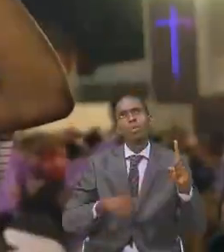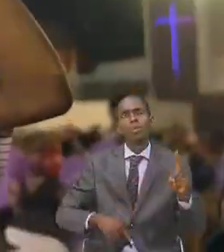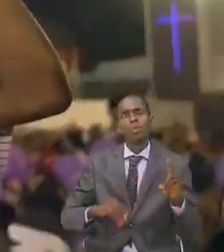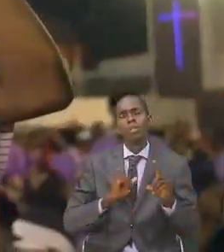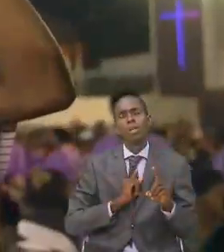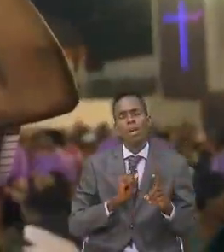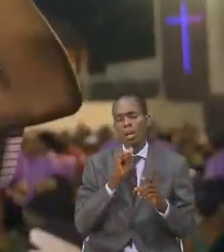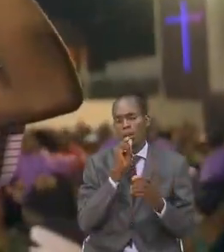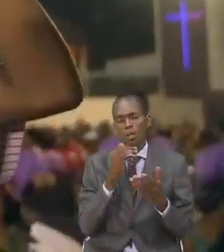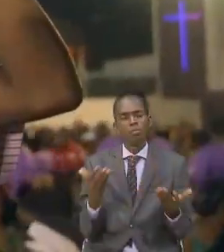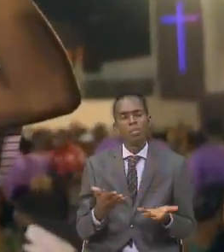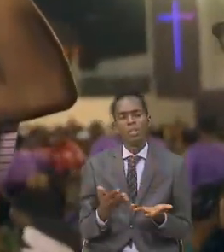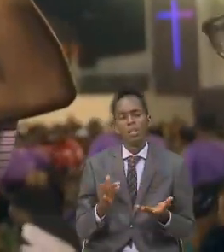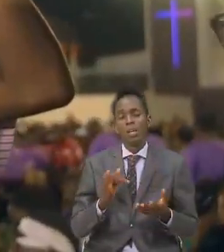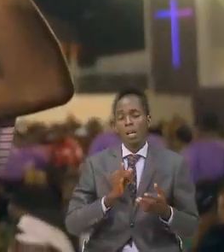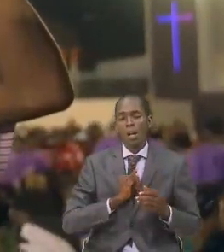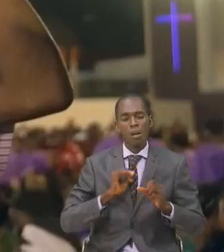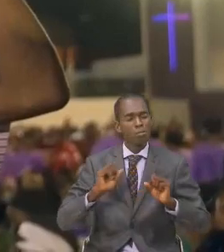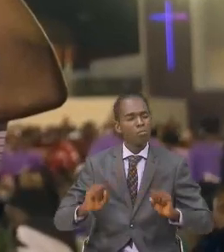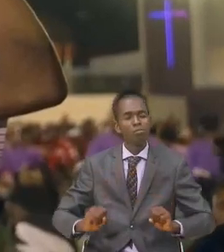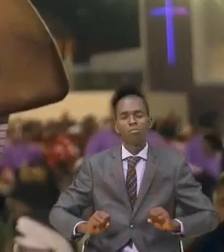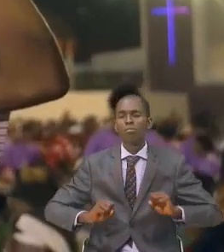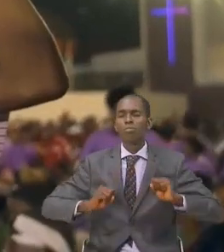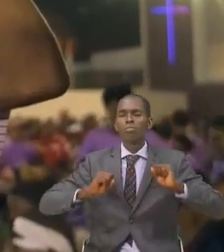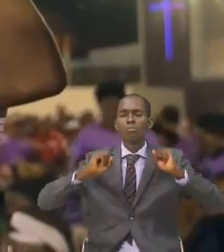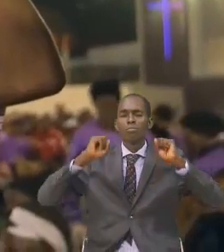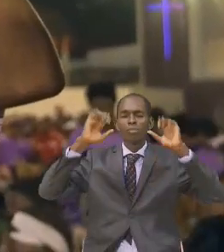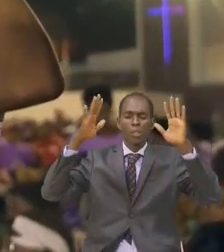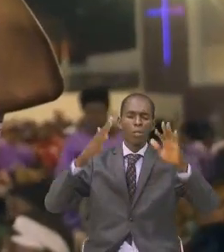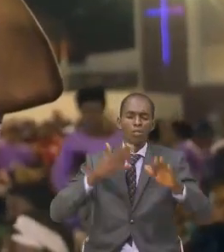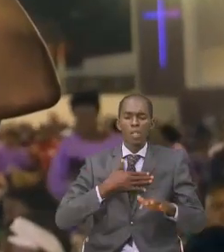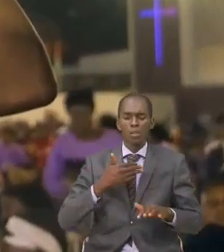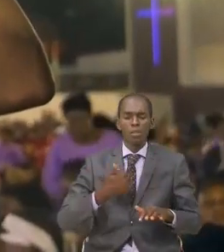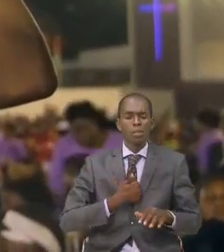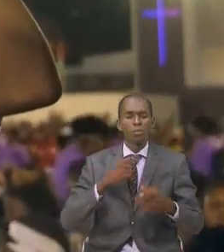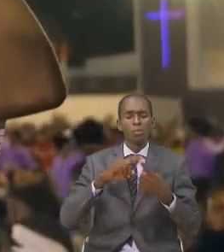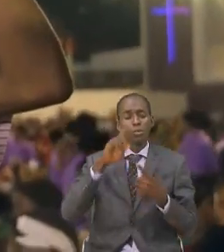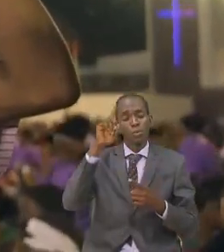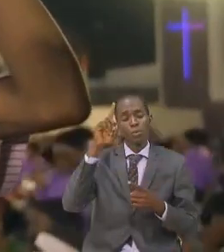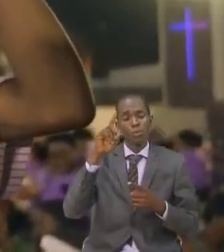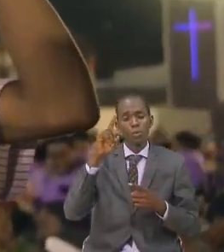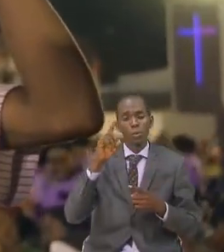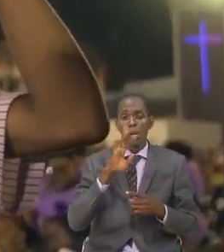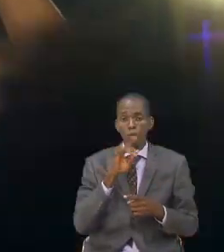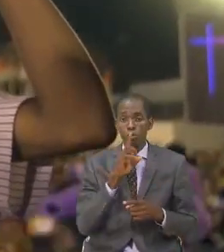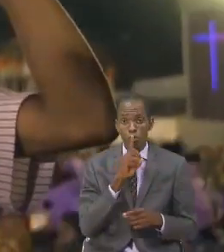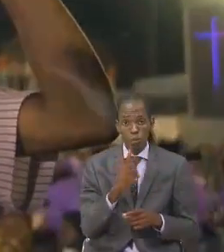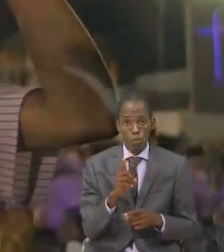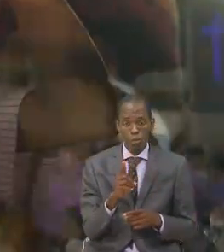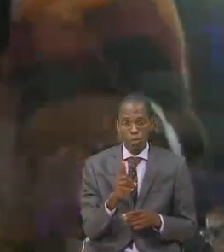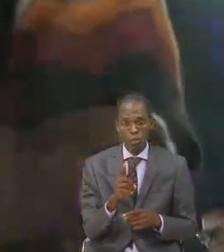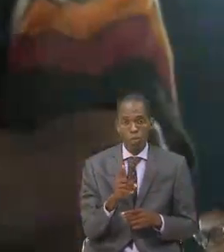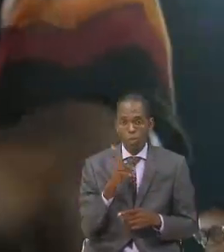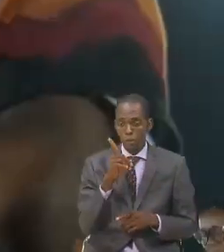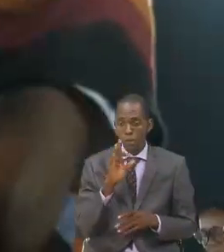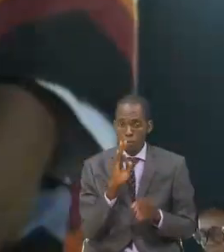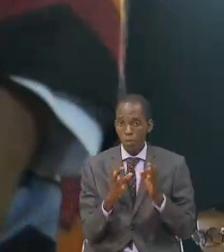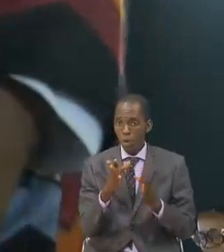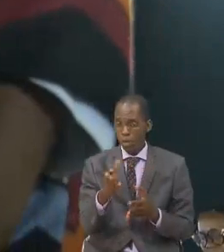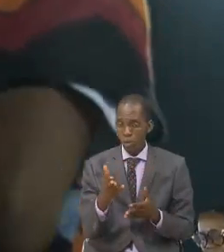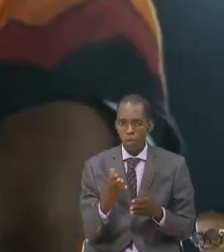am. Here I am. Here I am. Lord, I give myself unto you. Where are you? Where are